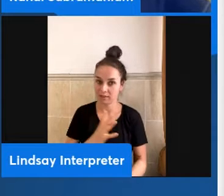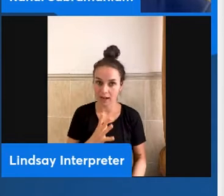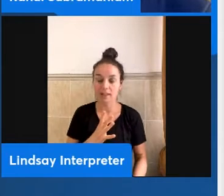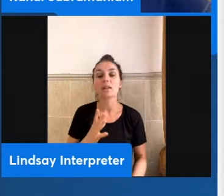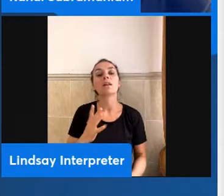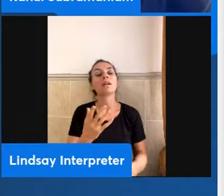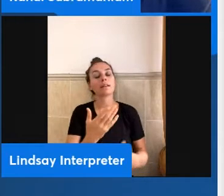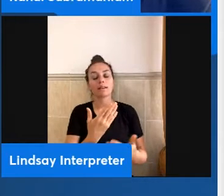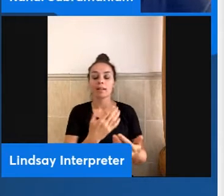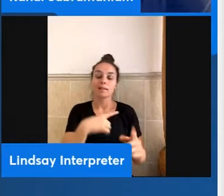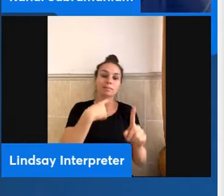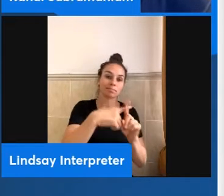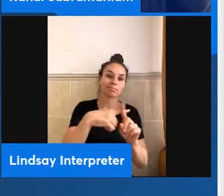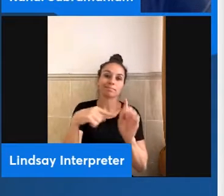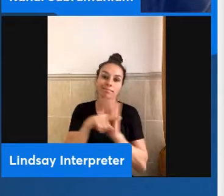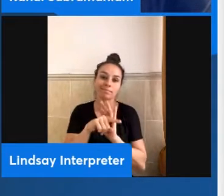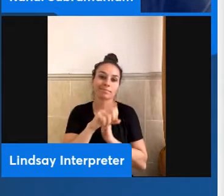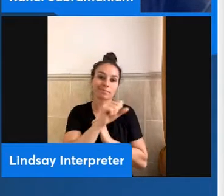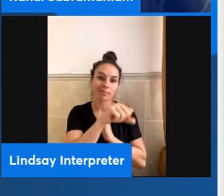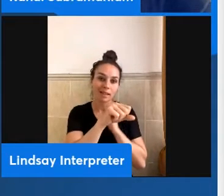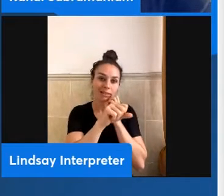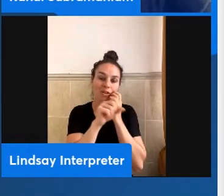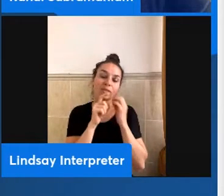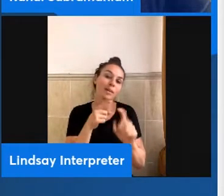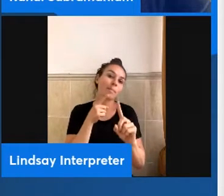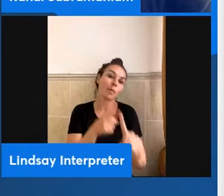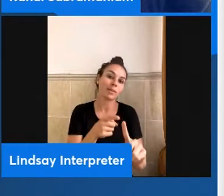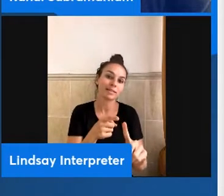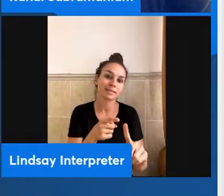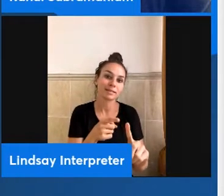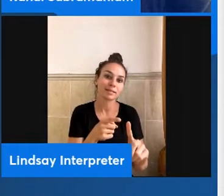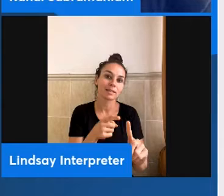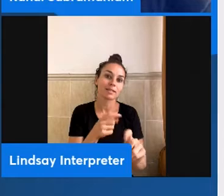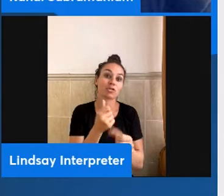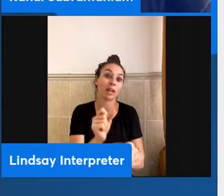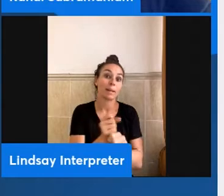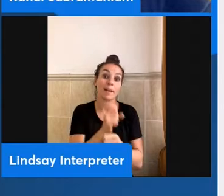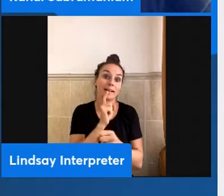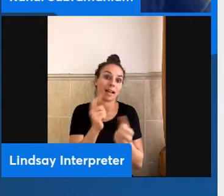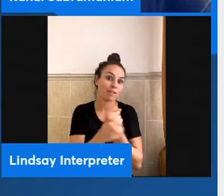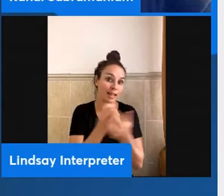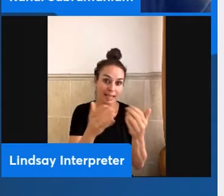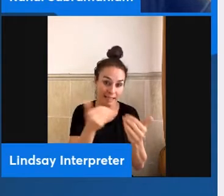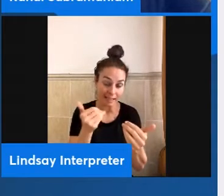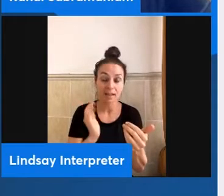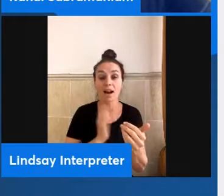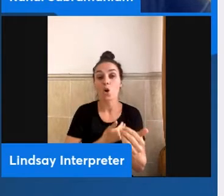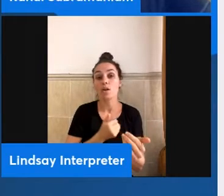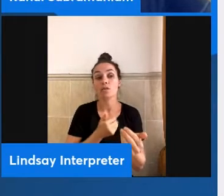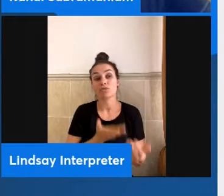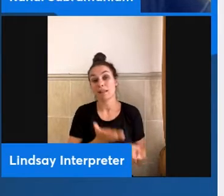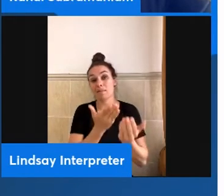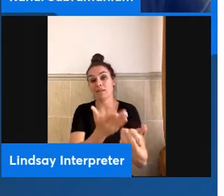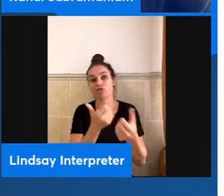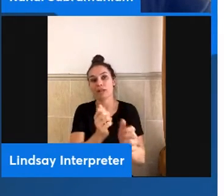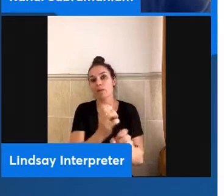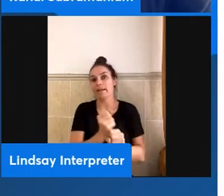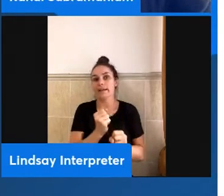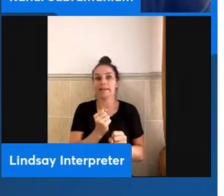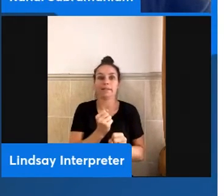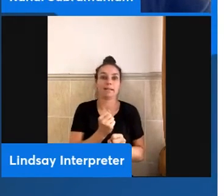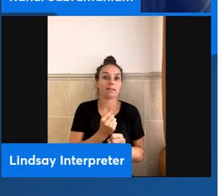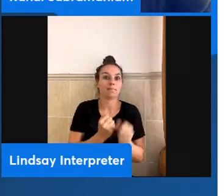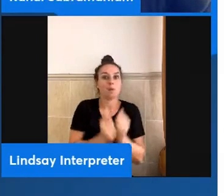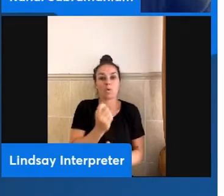bad. Again, back to AWS Made Easy. Our recommendation is to get on the latest and greatest